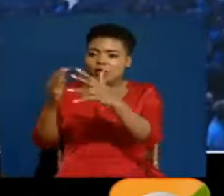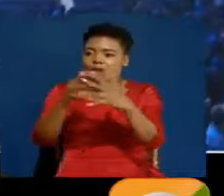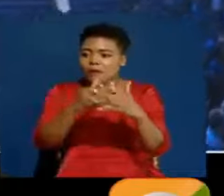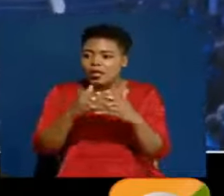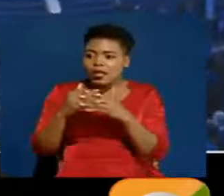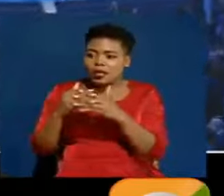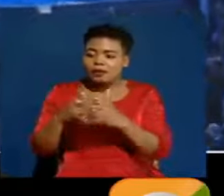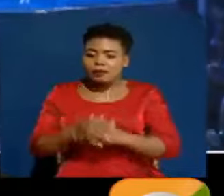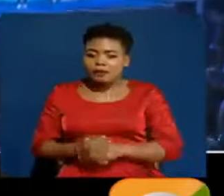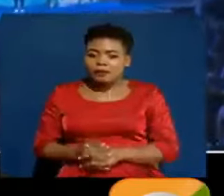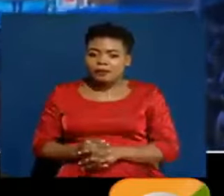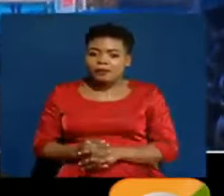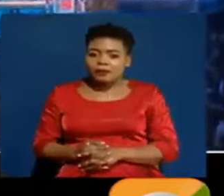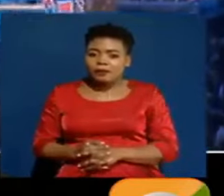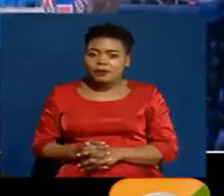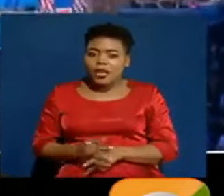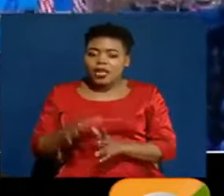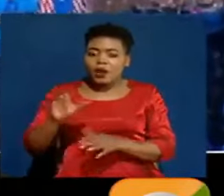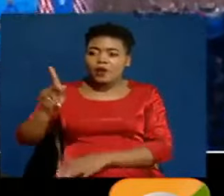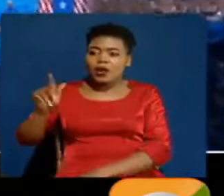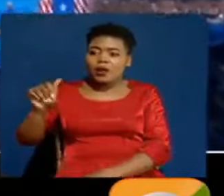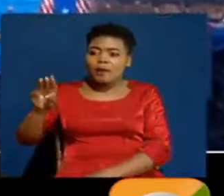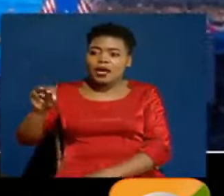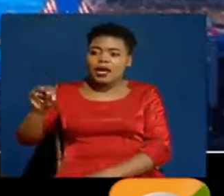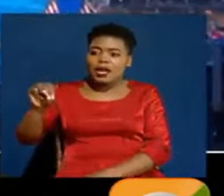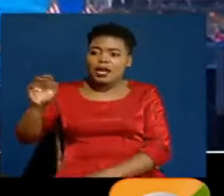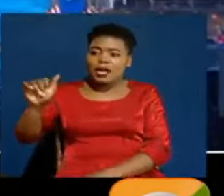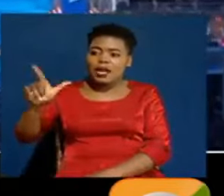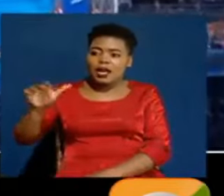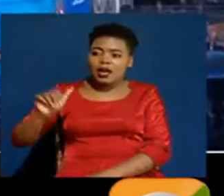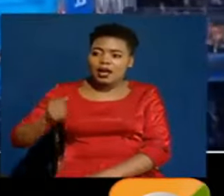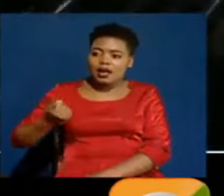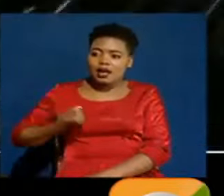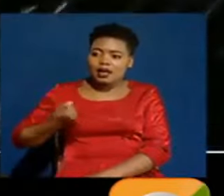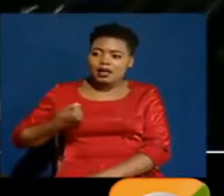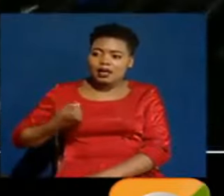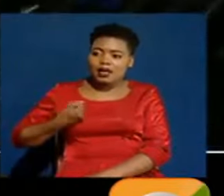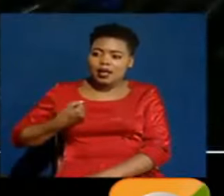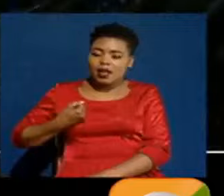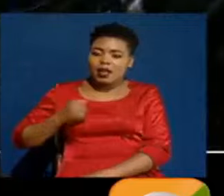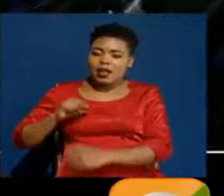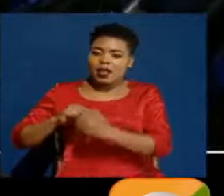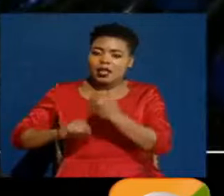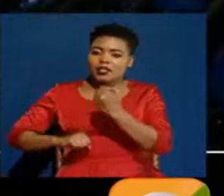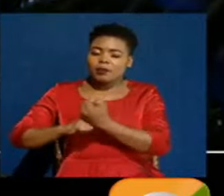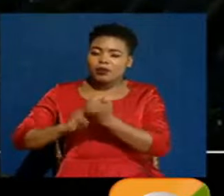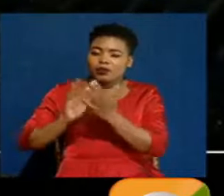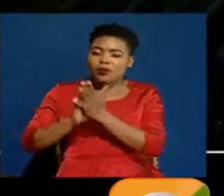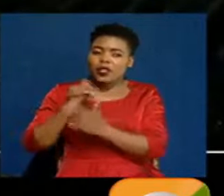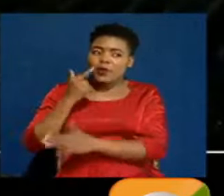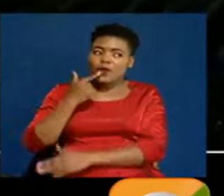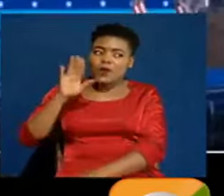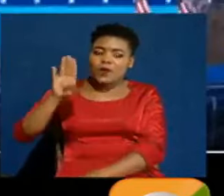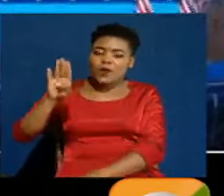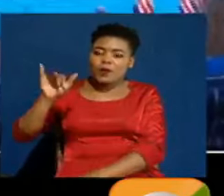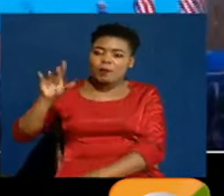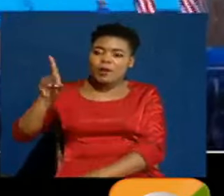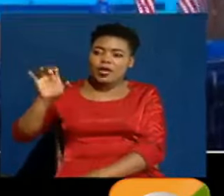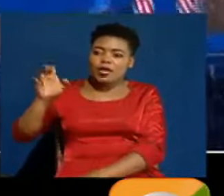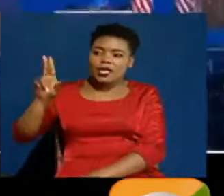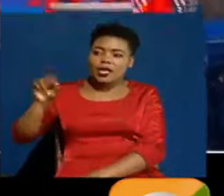was hanging, that Kamala Harris, and still hanging on the head of Kamala Harris, is that what is